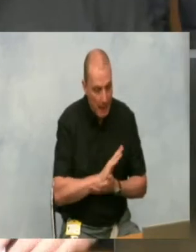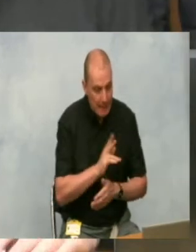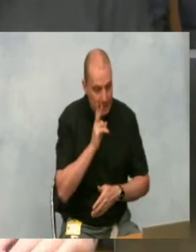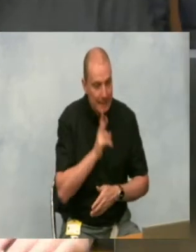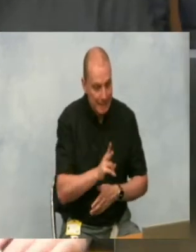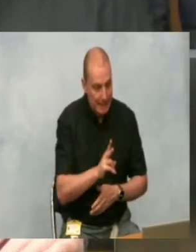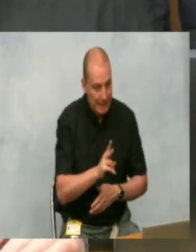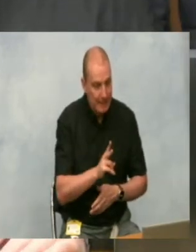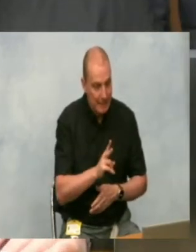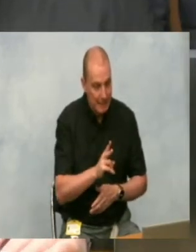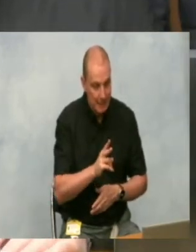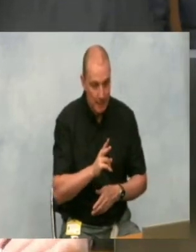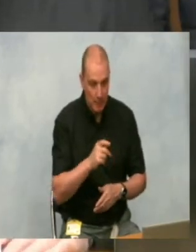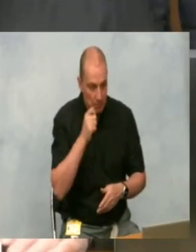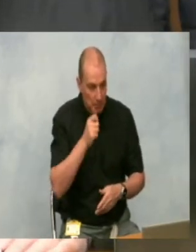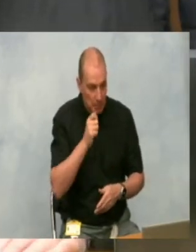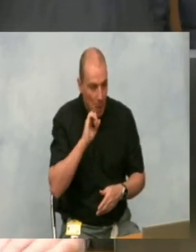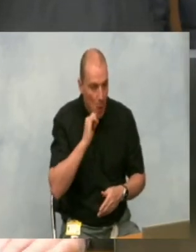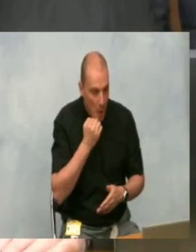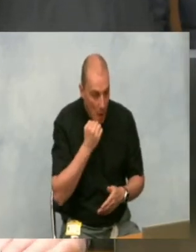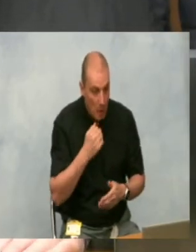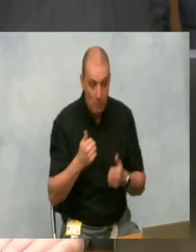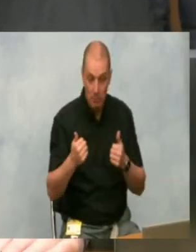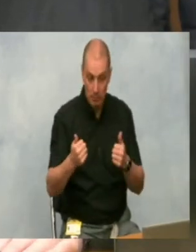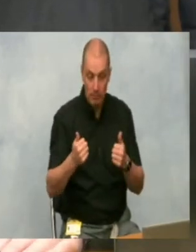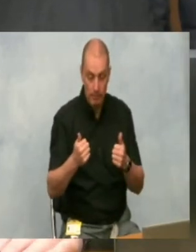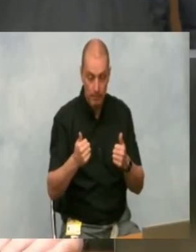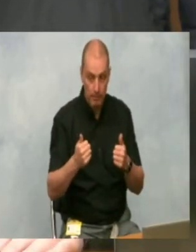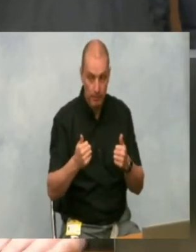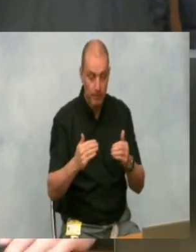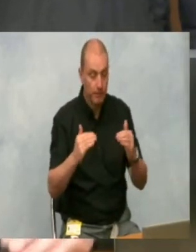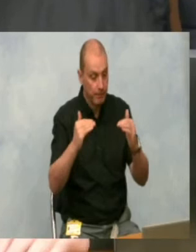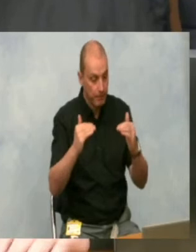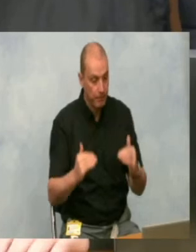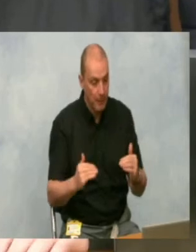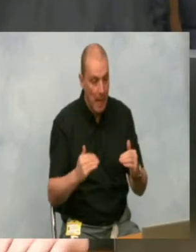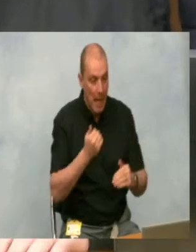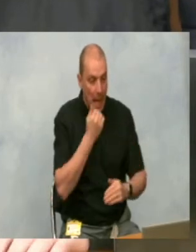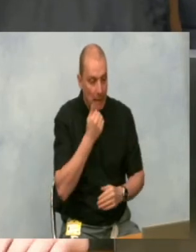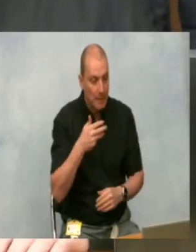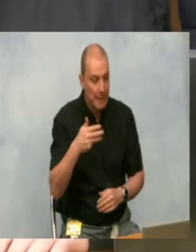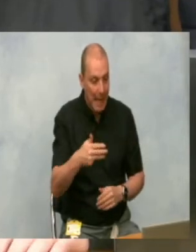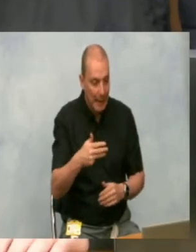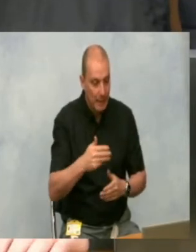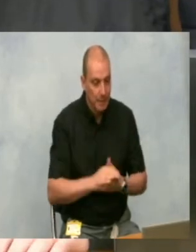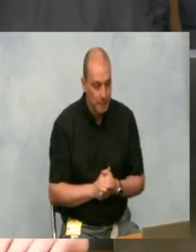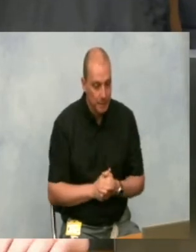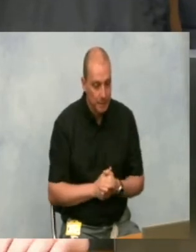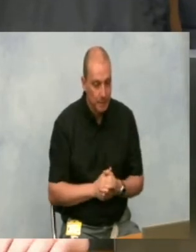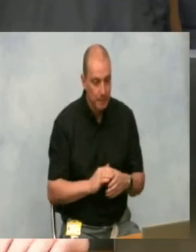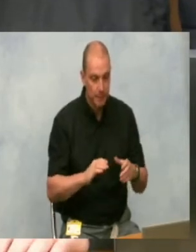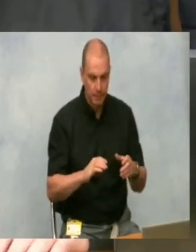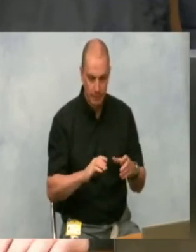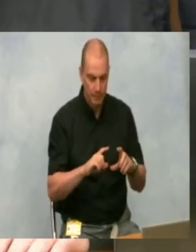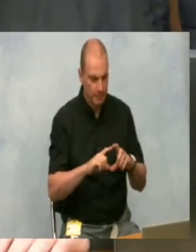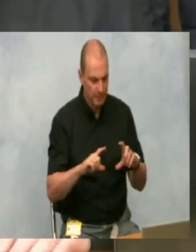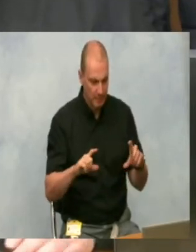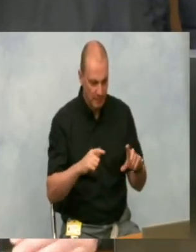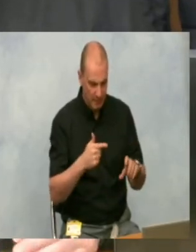Okay, thank you. Move on to item 9, acquisition of houses at Brackenhill Farm. Section 75, planning reference